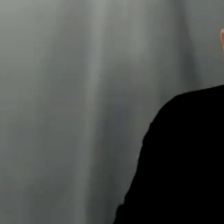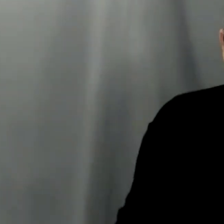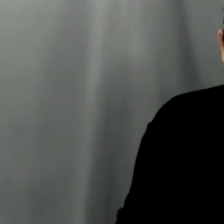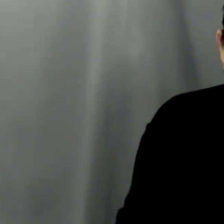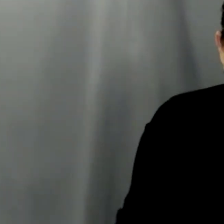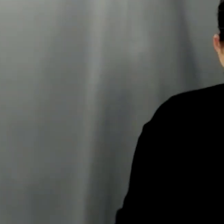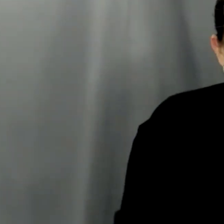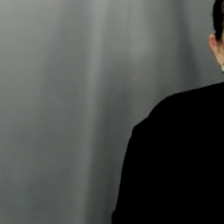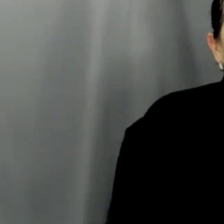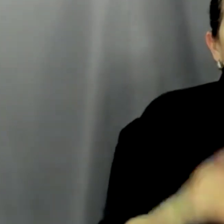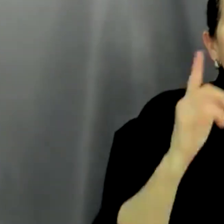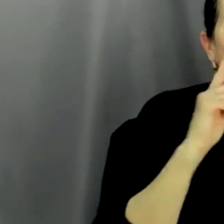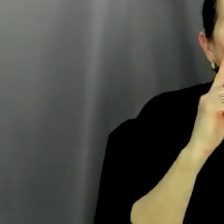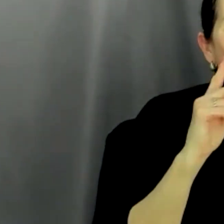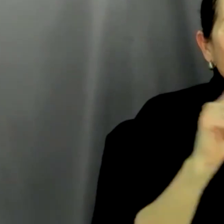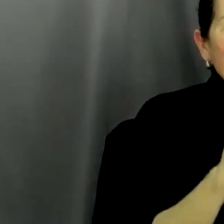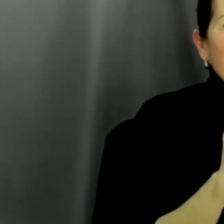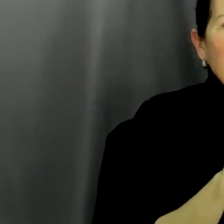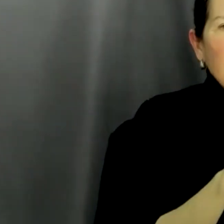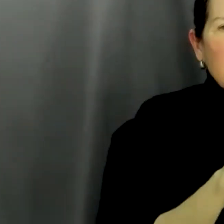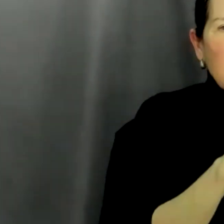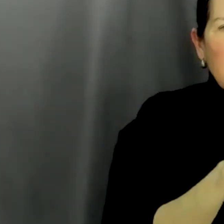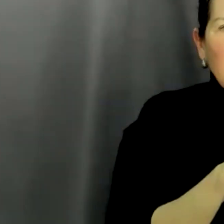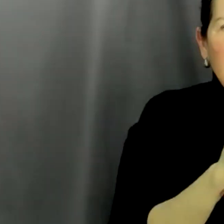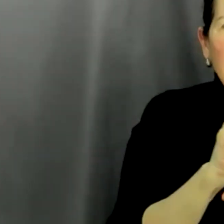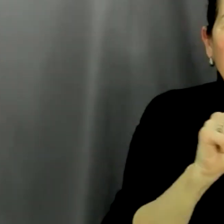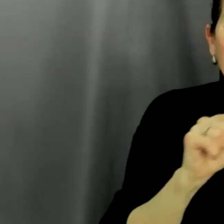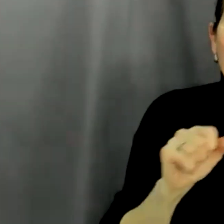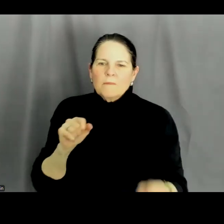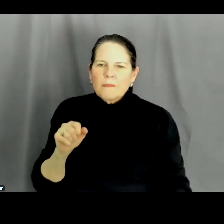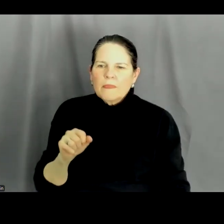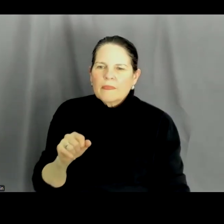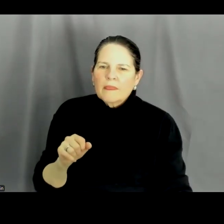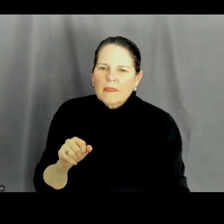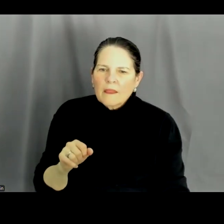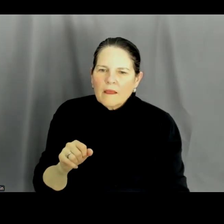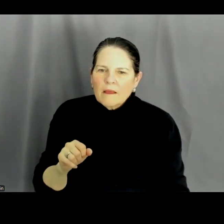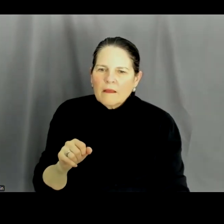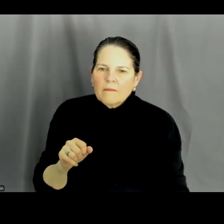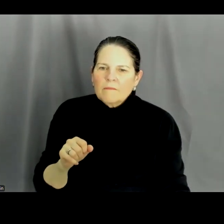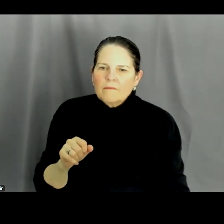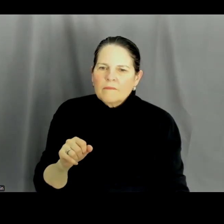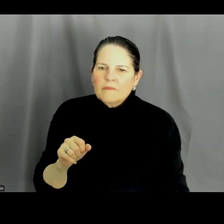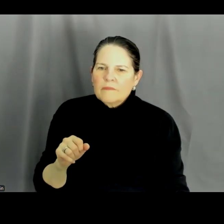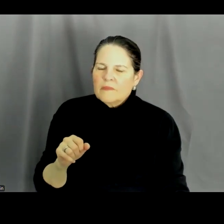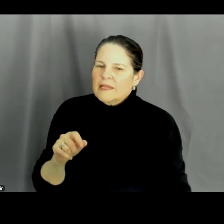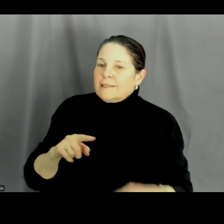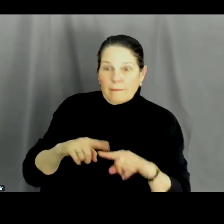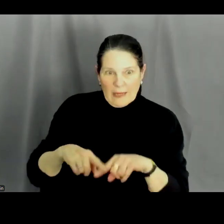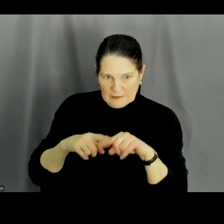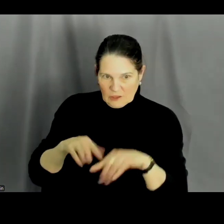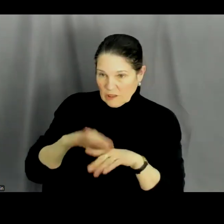I'm happy to jump in, Alexis, and then if you want to add it. I think one, I think it depends on the data and the story you're trying to tell. I think one